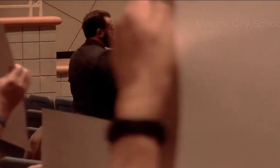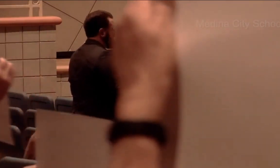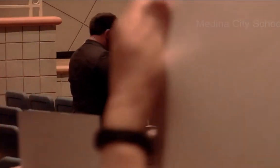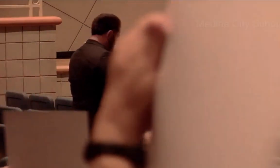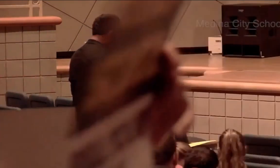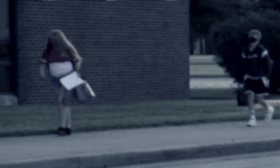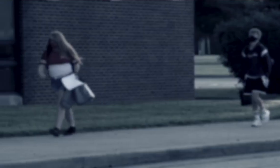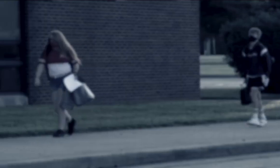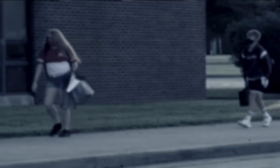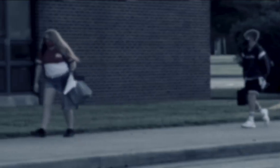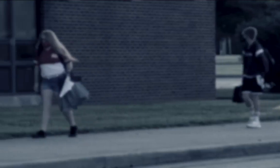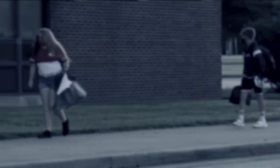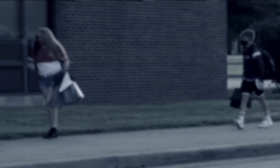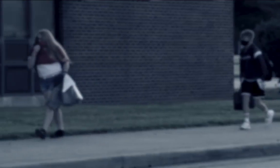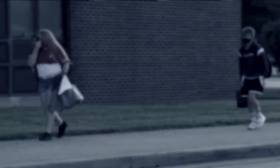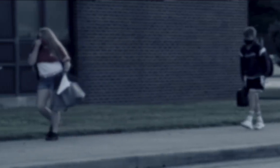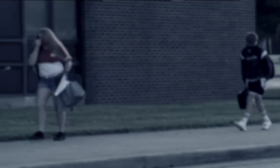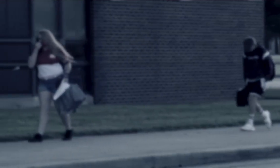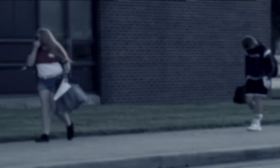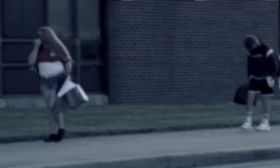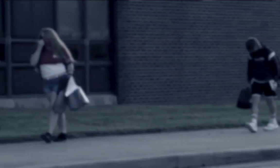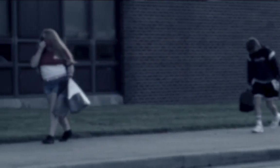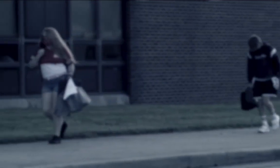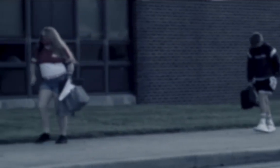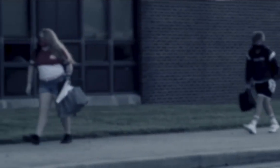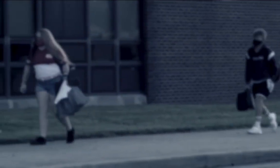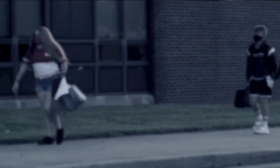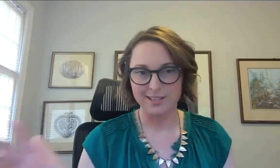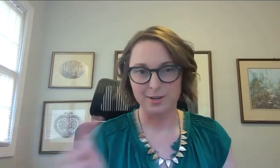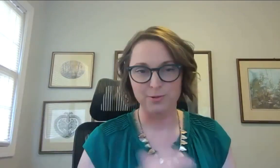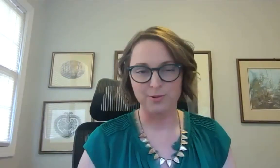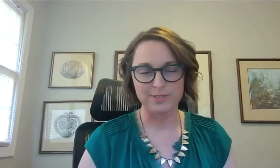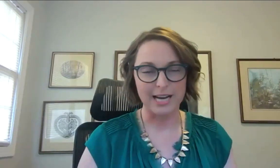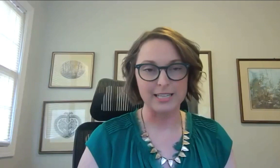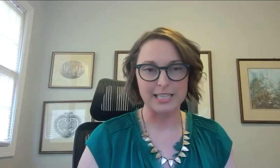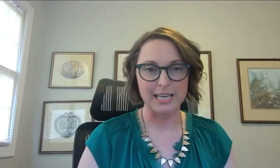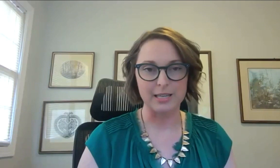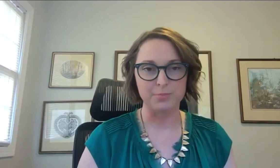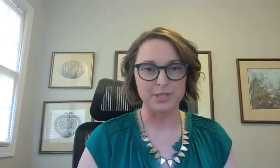child abuse. When other parents throw out the stats for,